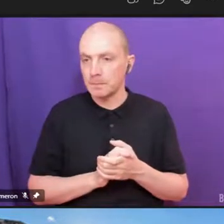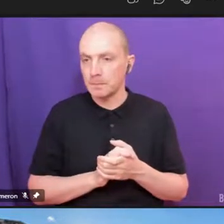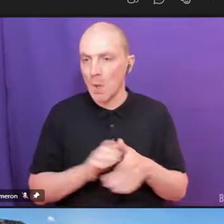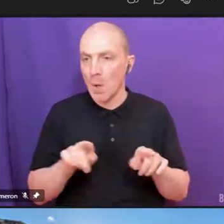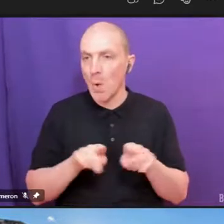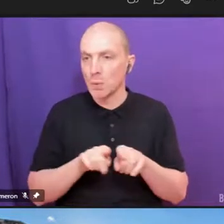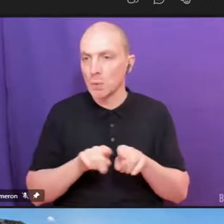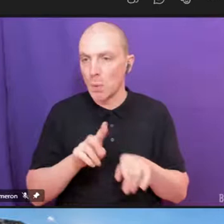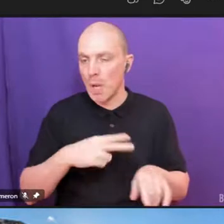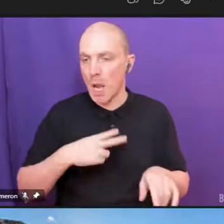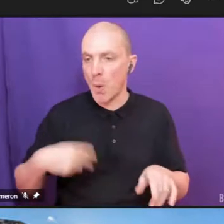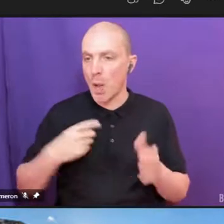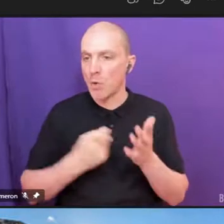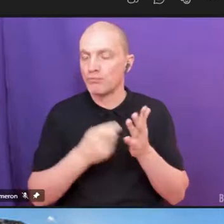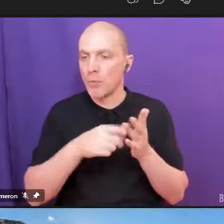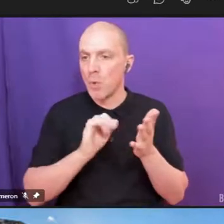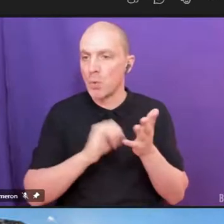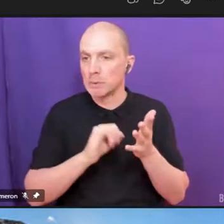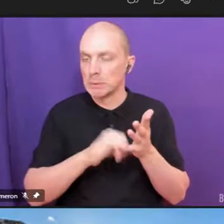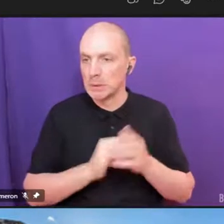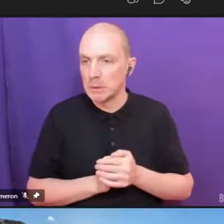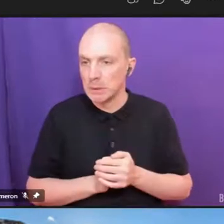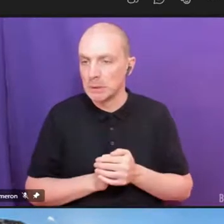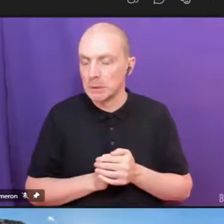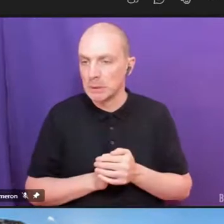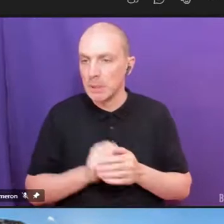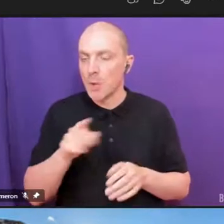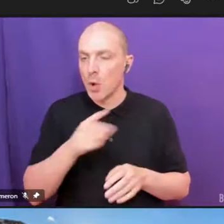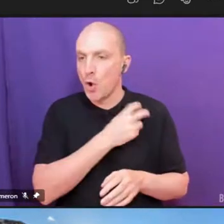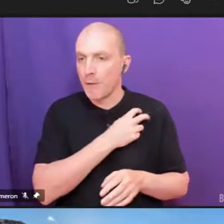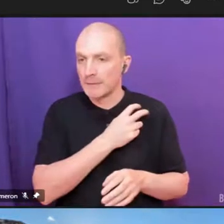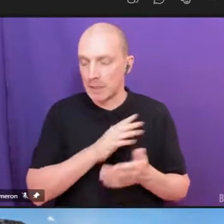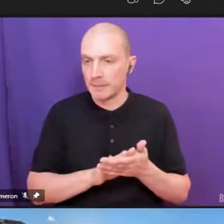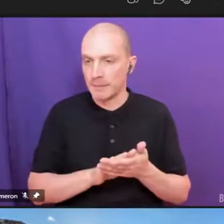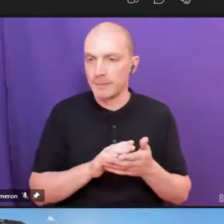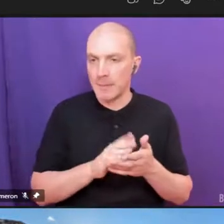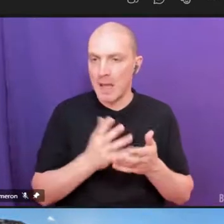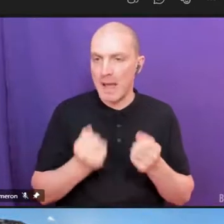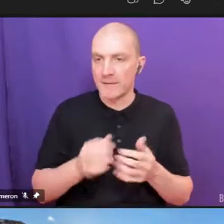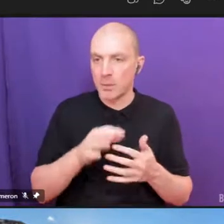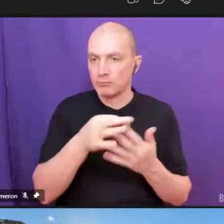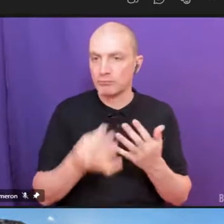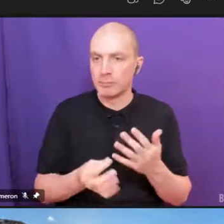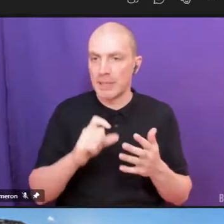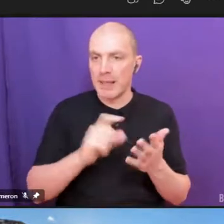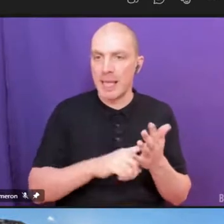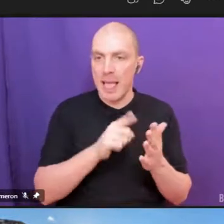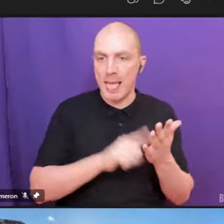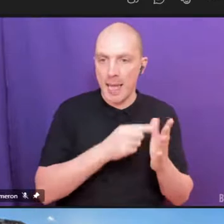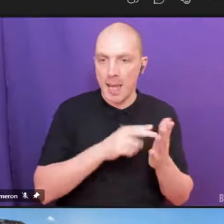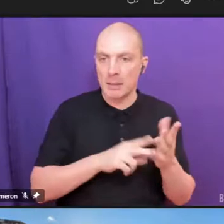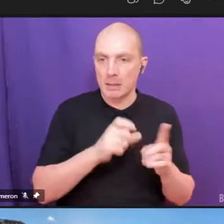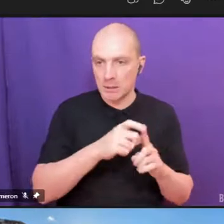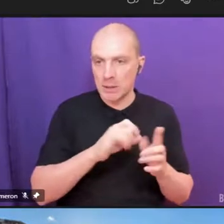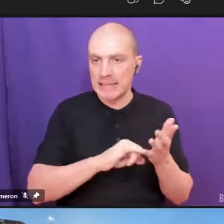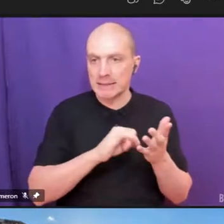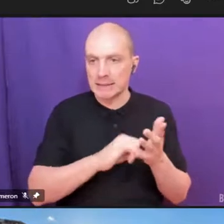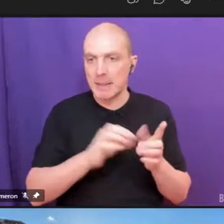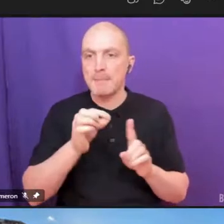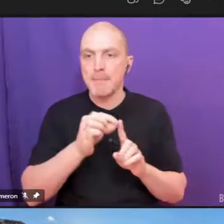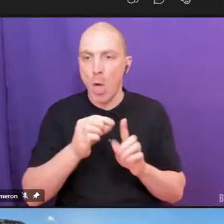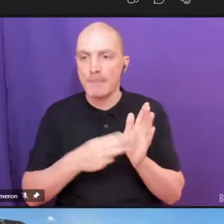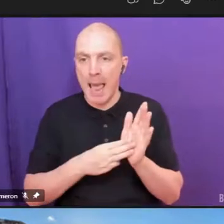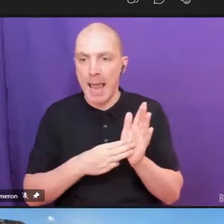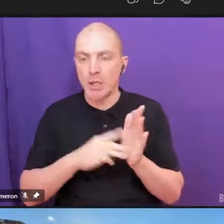Councillor Ross. We have a number of officers in attendance, Cleland Sneddon, Paul Manning, Jackie